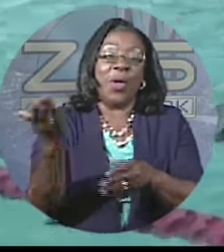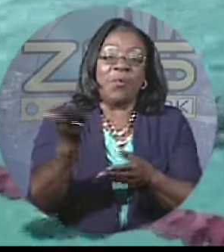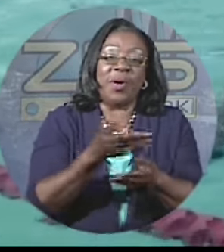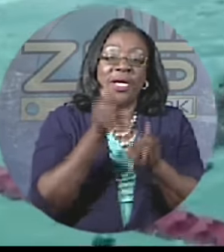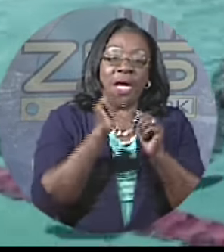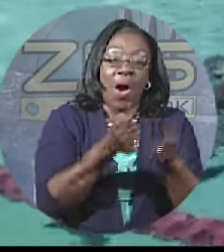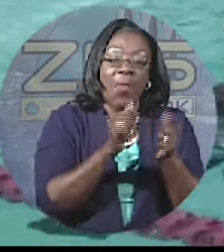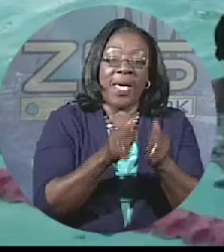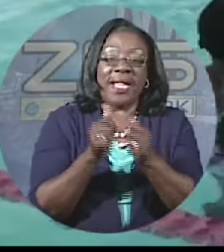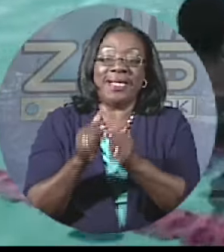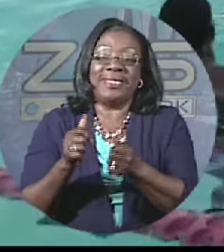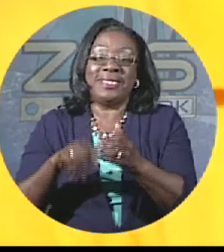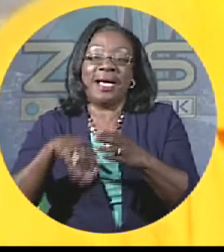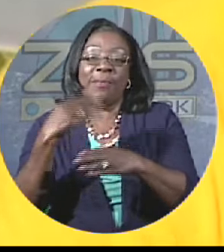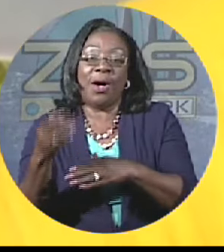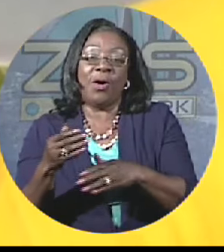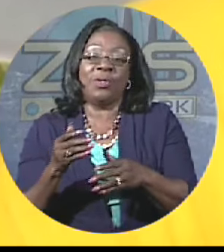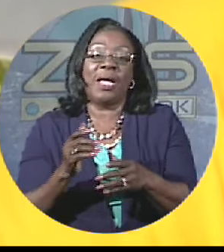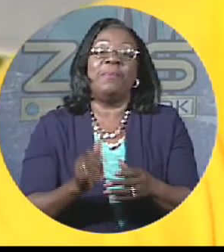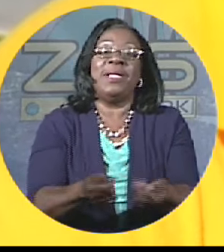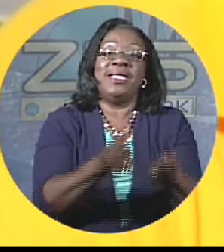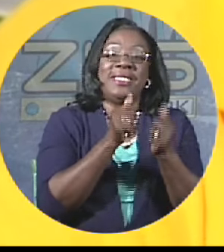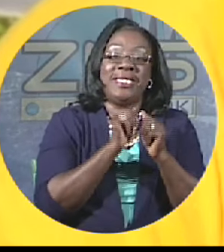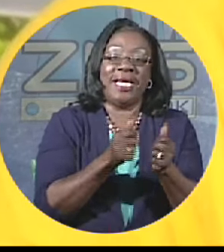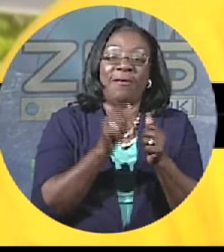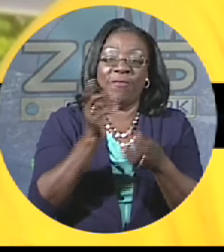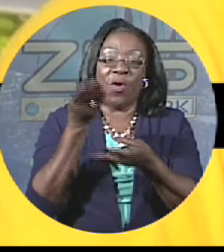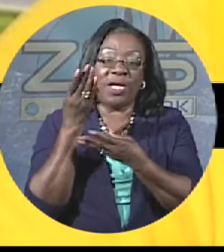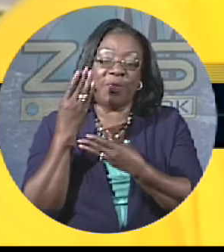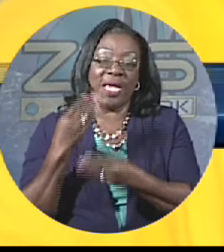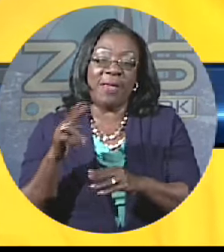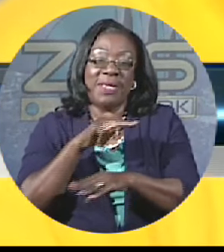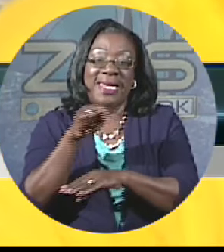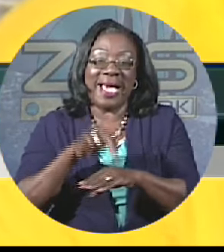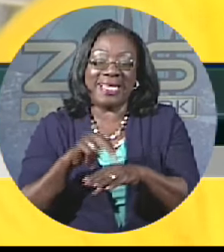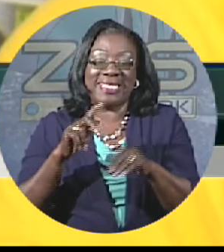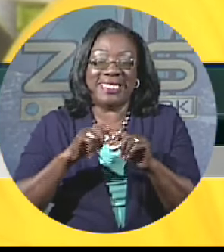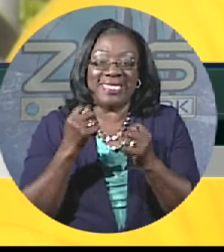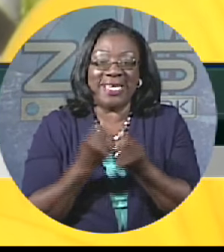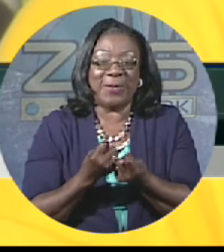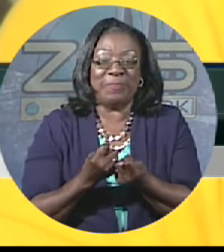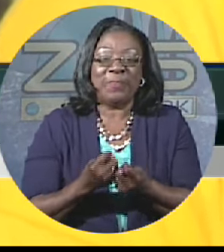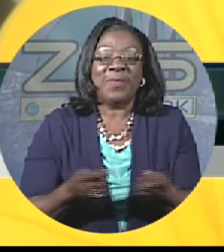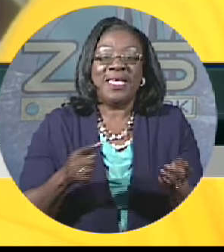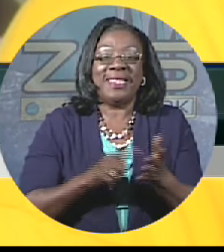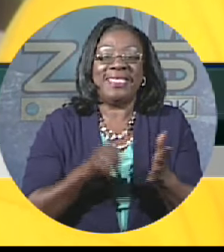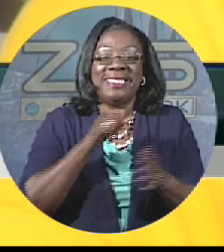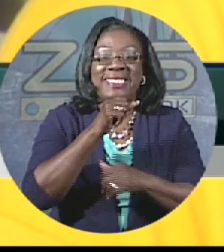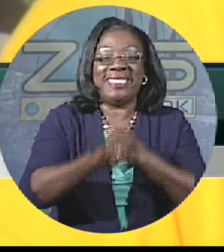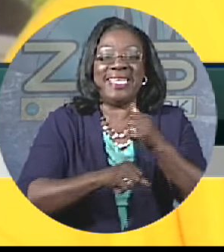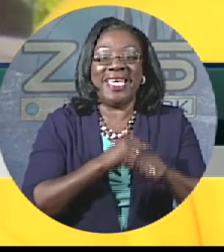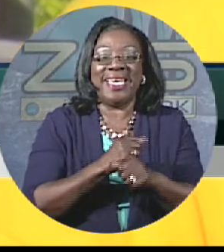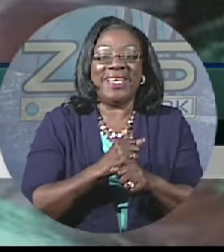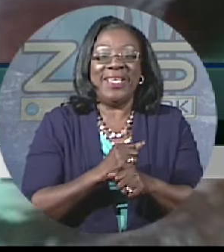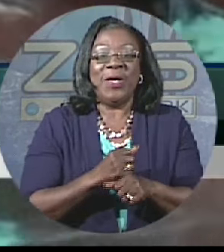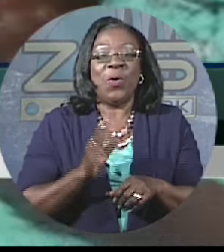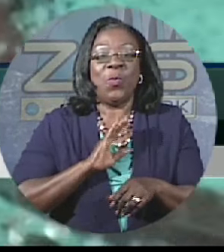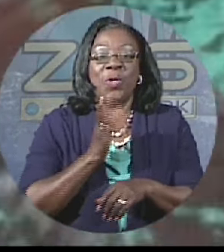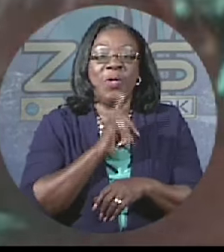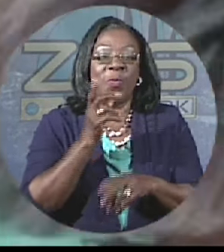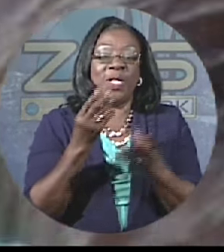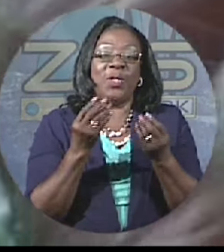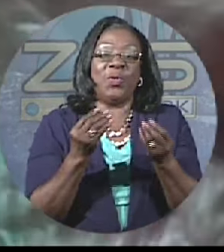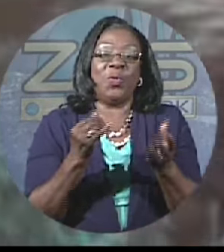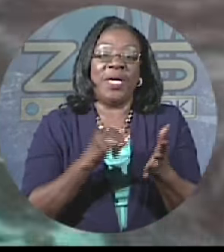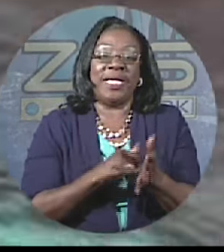give up. Please come out, please cheer for your Bahamian national team. And this is the year. This is the year. We're going to do it.